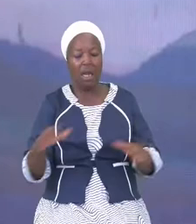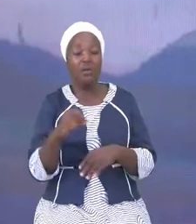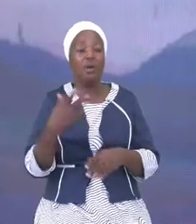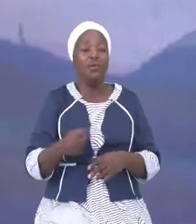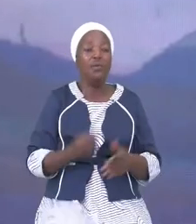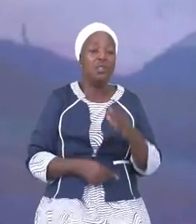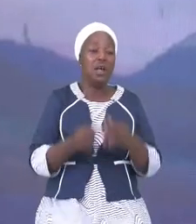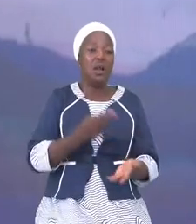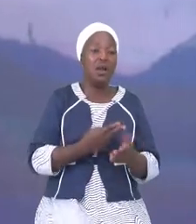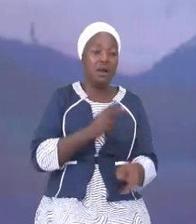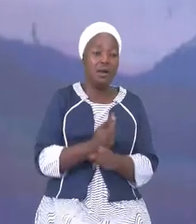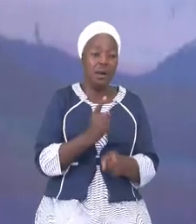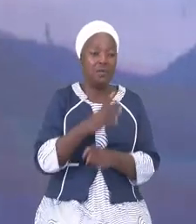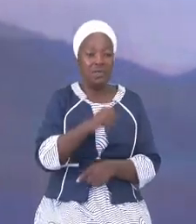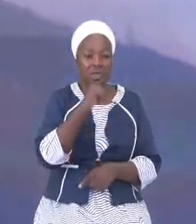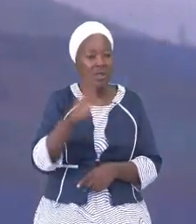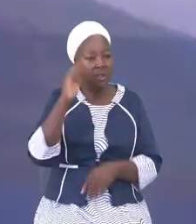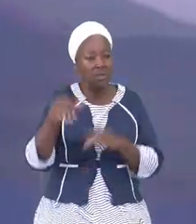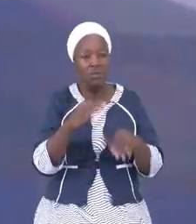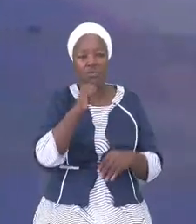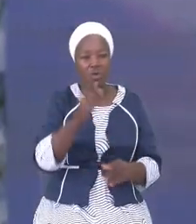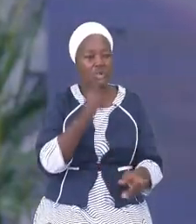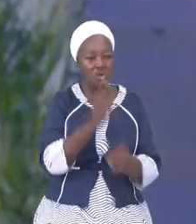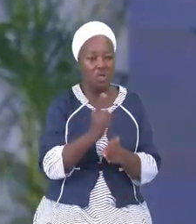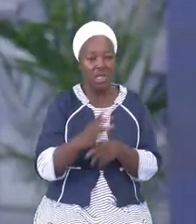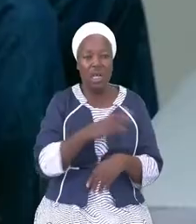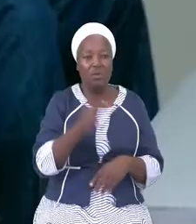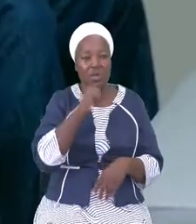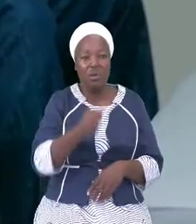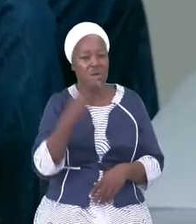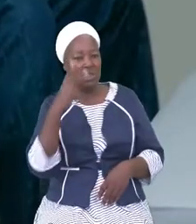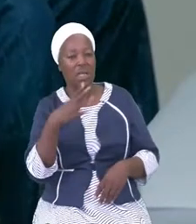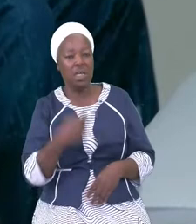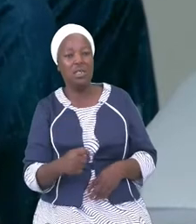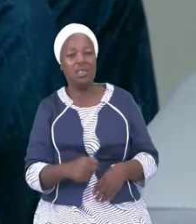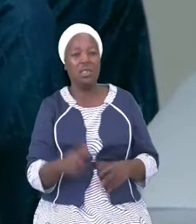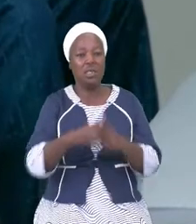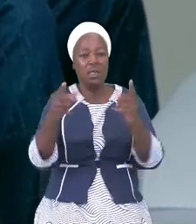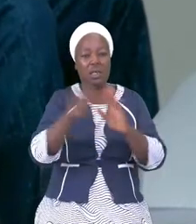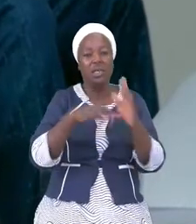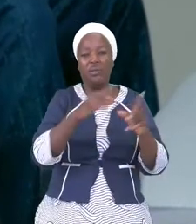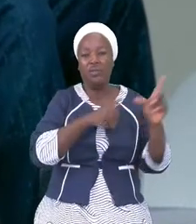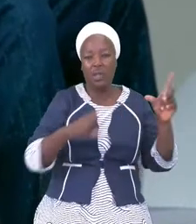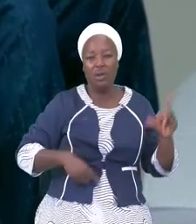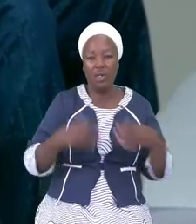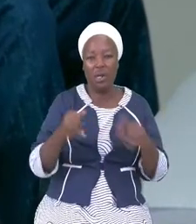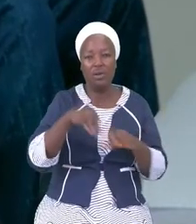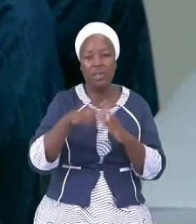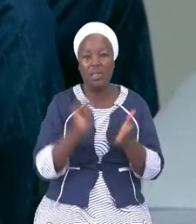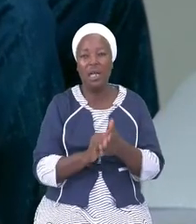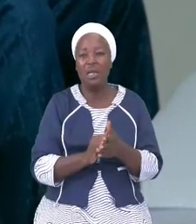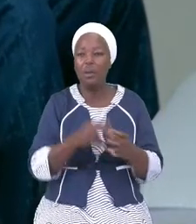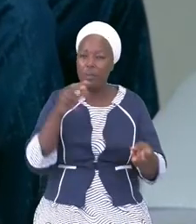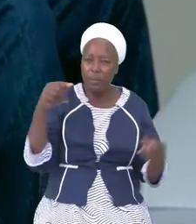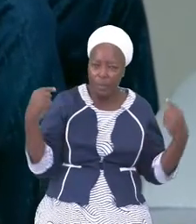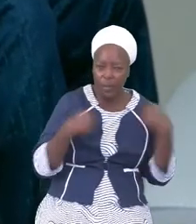will not behold the majesty of the Lord. But now, in affliction, he was awakened. In